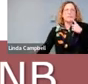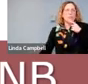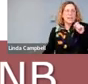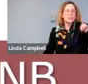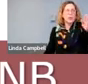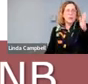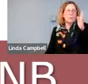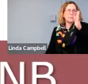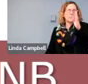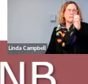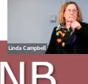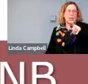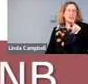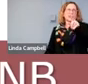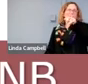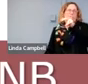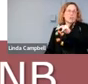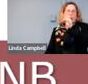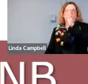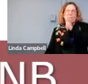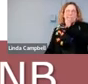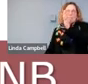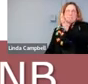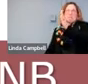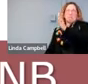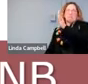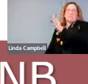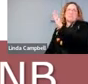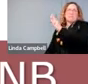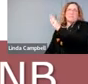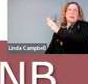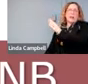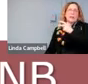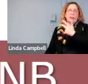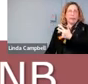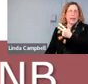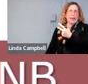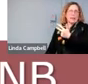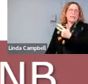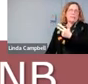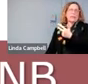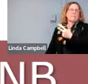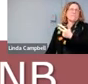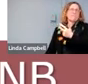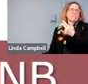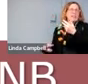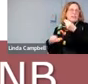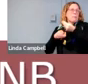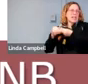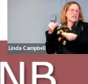And you can see the different species here, red swamp, spiny cheek, and so forth.